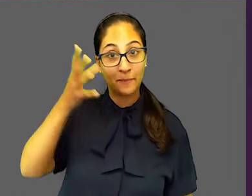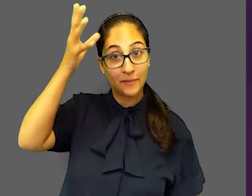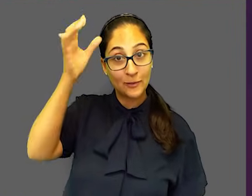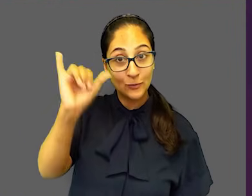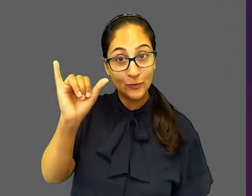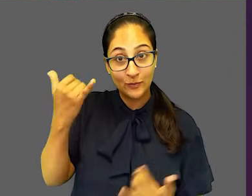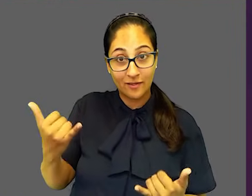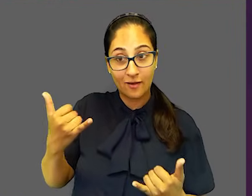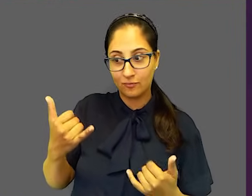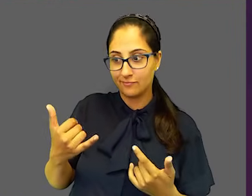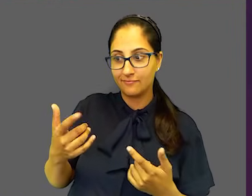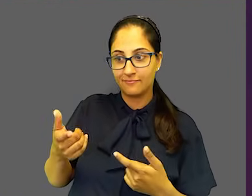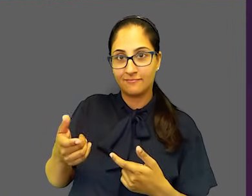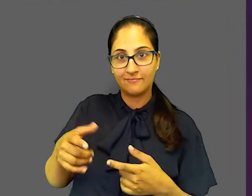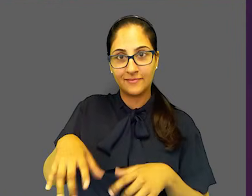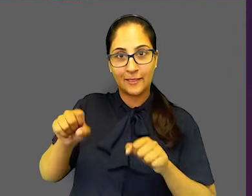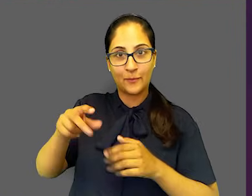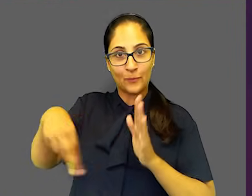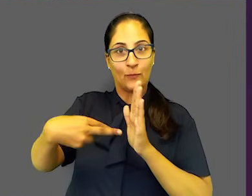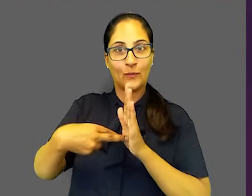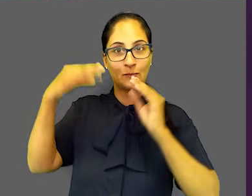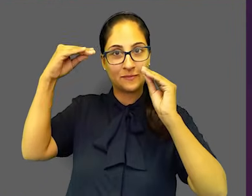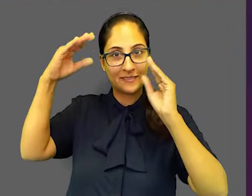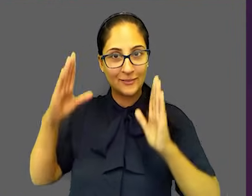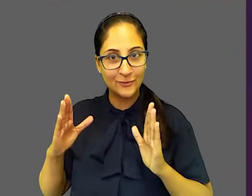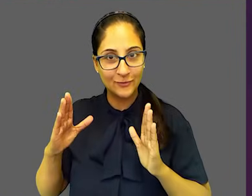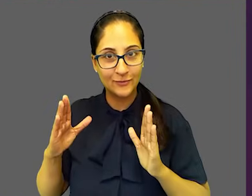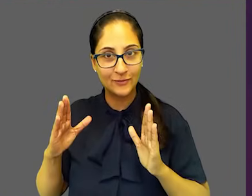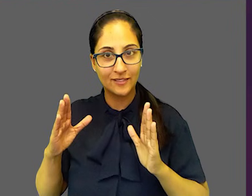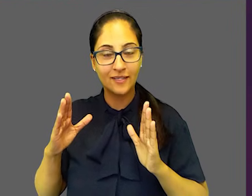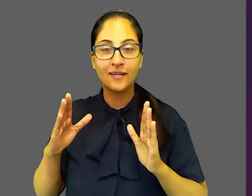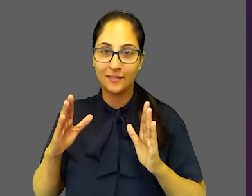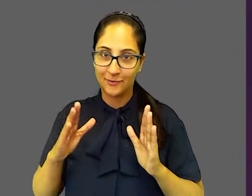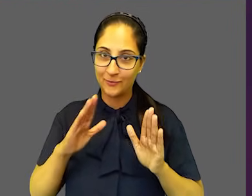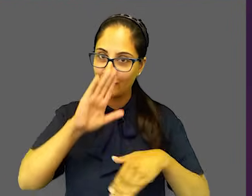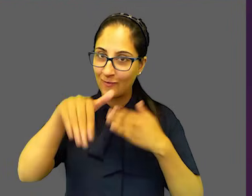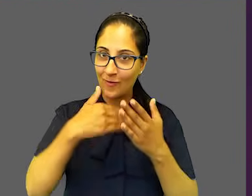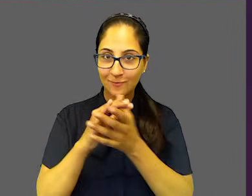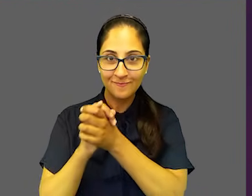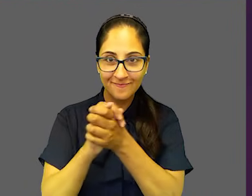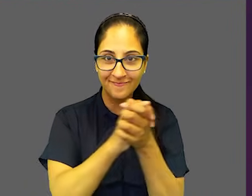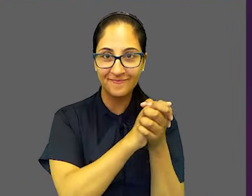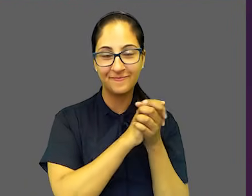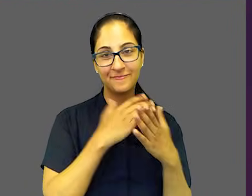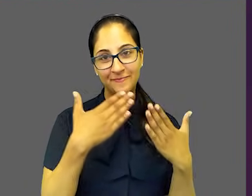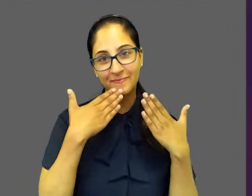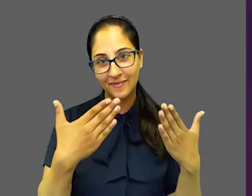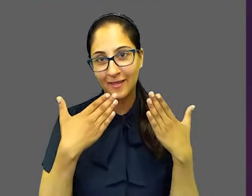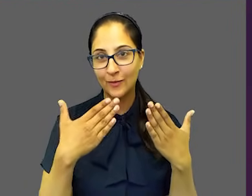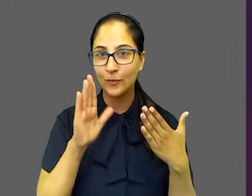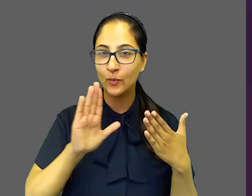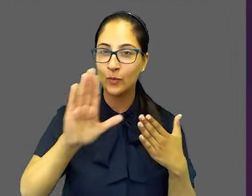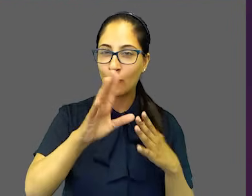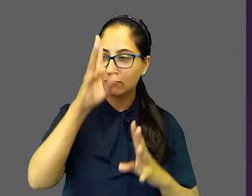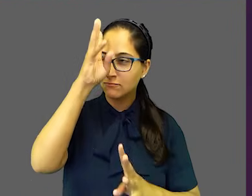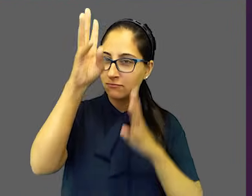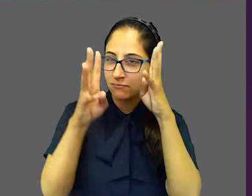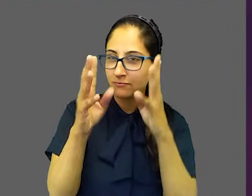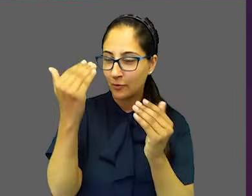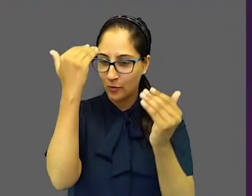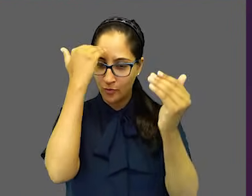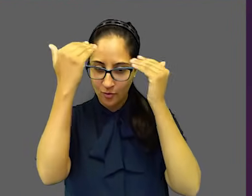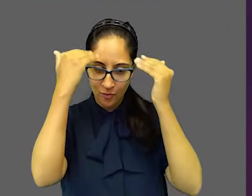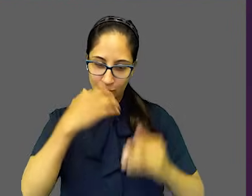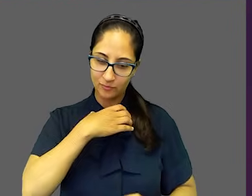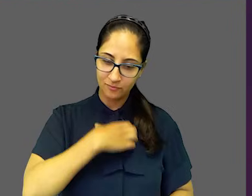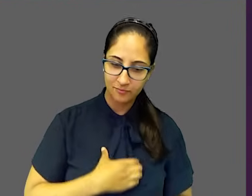that are acting as teachers in these, difficult times. And all of you, thank you for the love, the creativity, the knowledge,